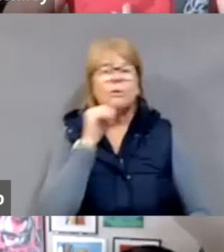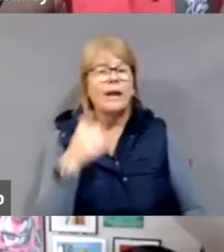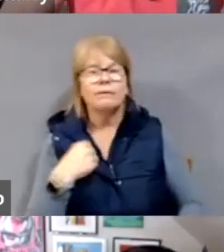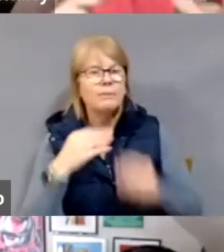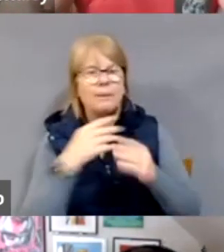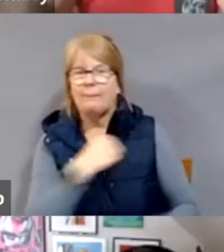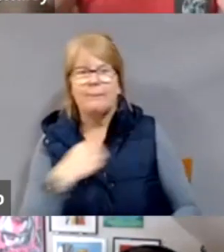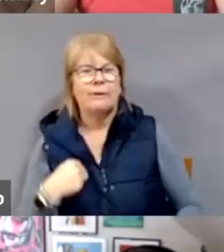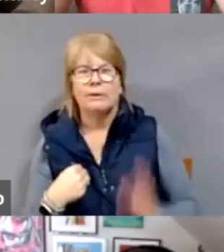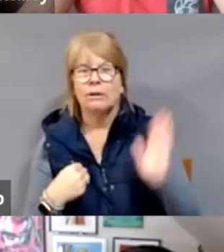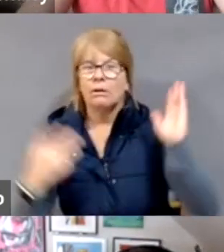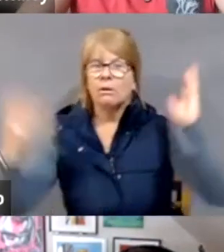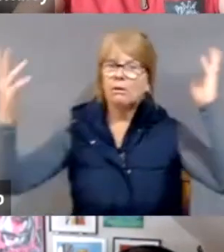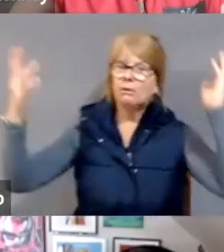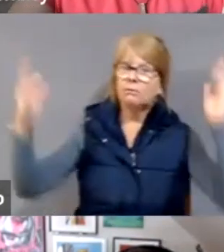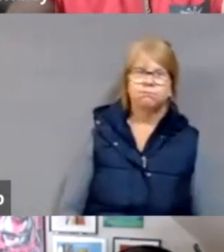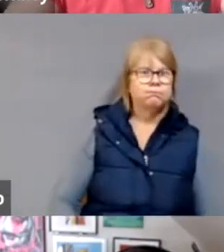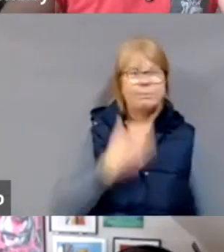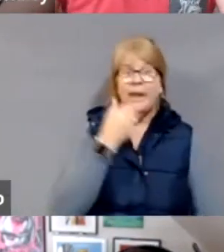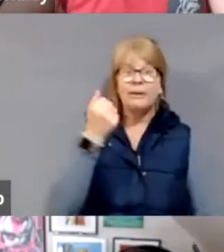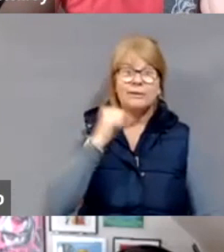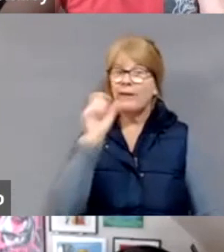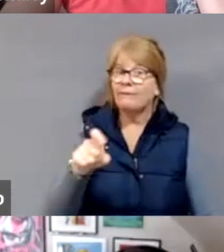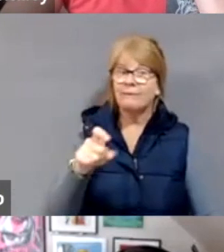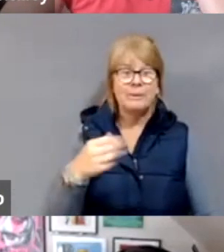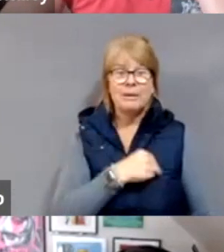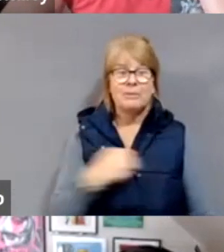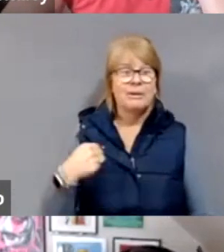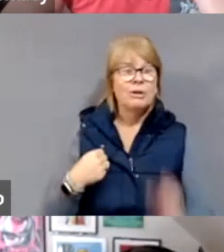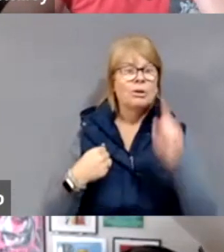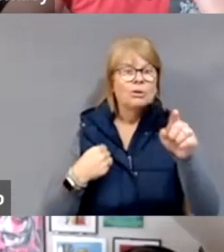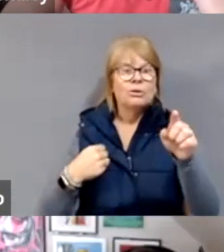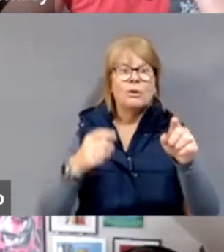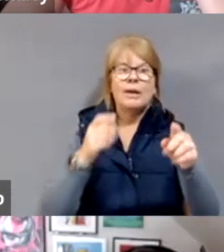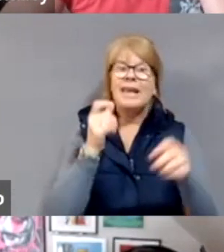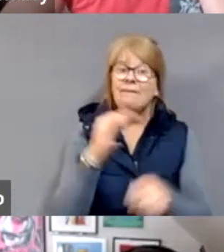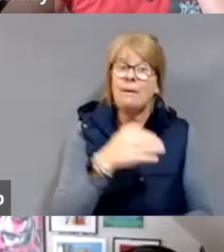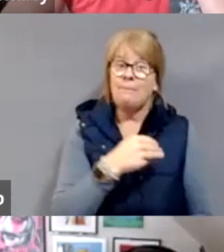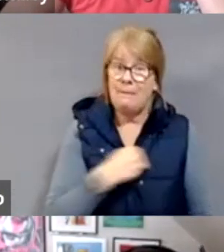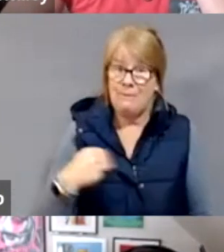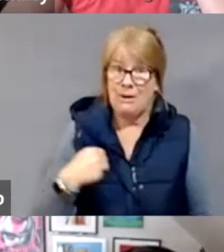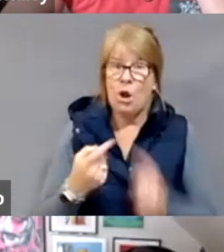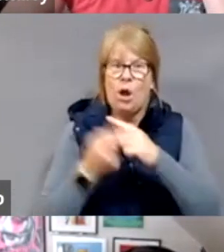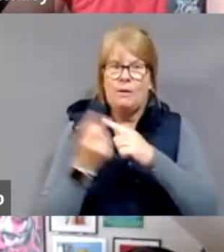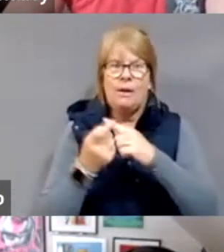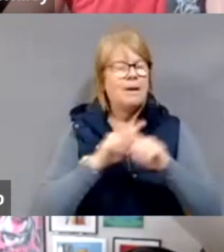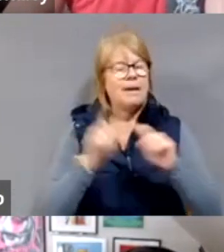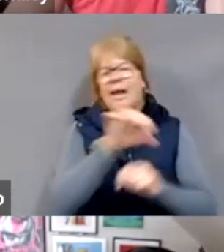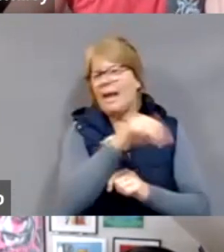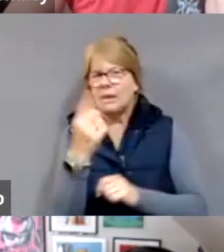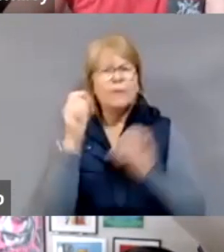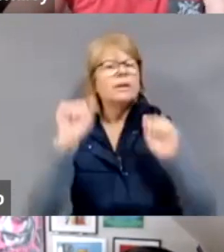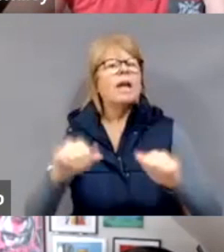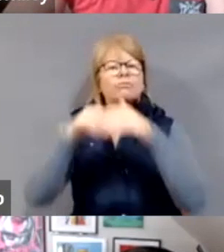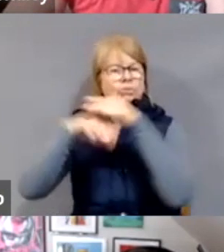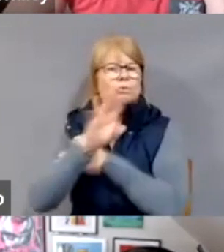for the member. E-Drive. Oh, fantastic! No. See, I didn't even know Anybody that. can sign up for You the might get it E-Drive. automatically if you're a member, but anyone Yeah. can just go to the Equity site and